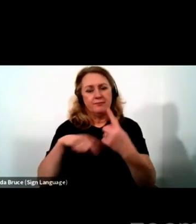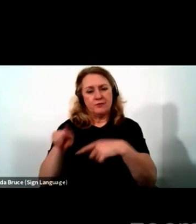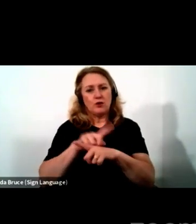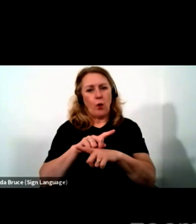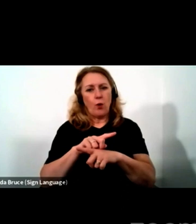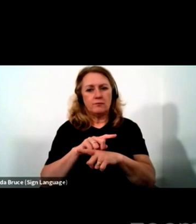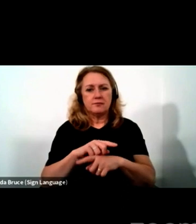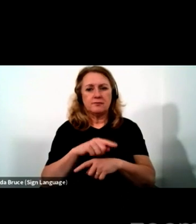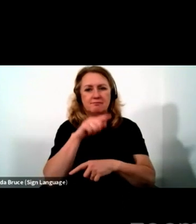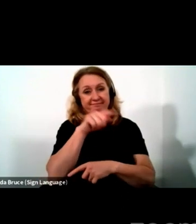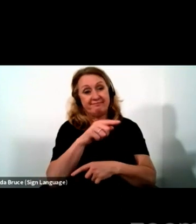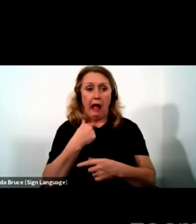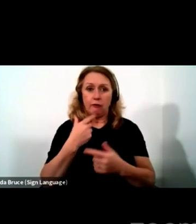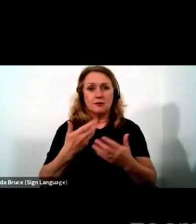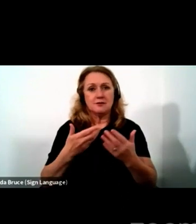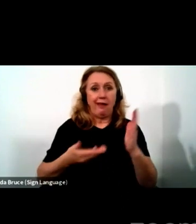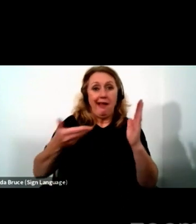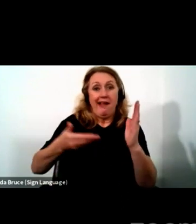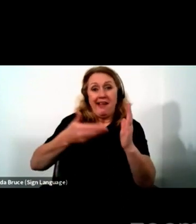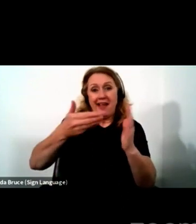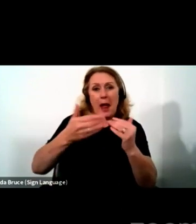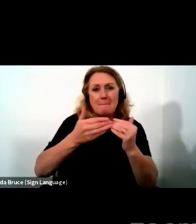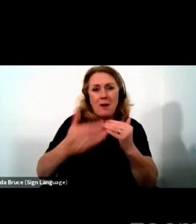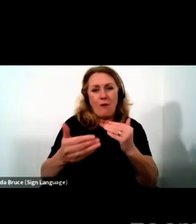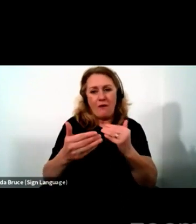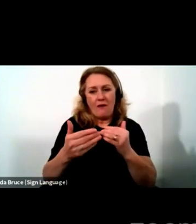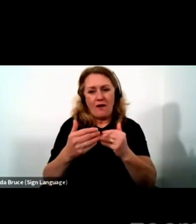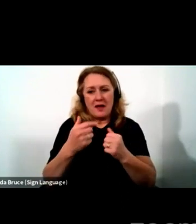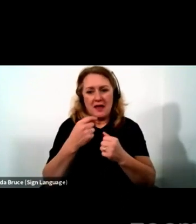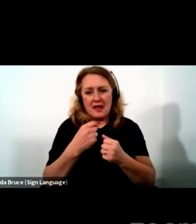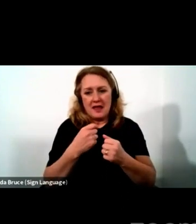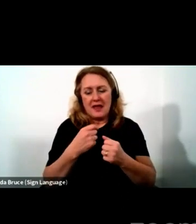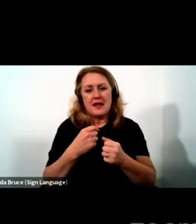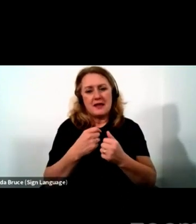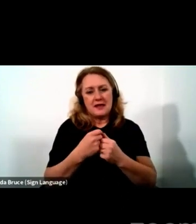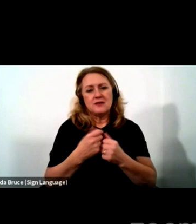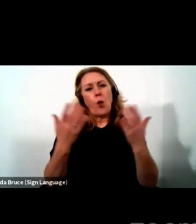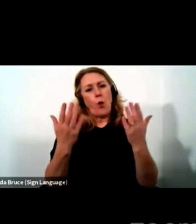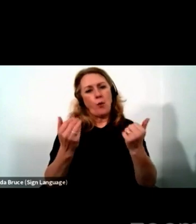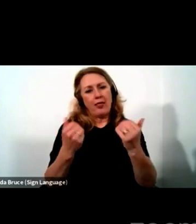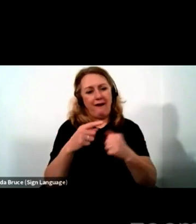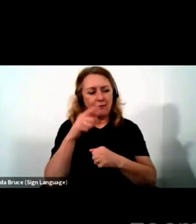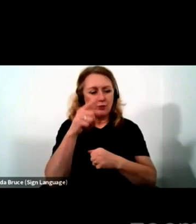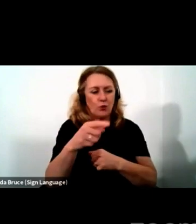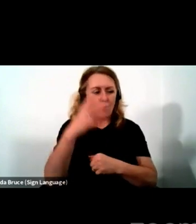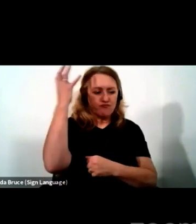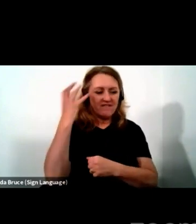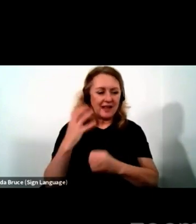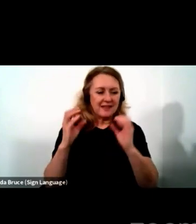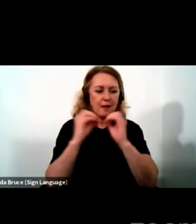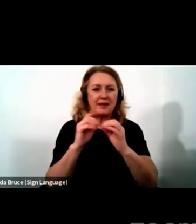magazine. Professor Orama, I could go on. We need that book to be written quick and fast. Welcome, sir.